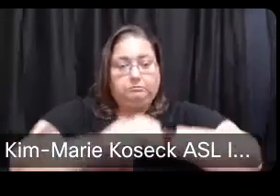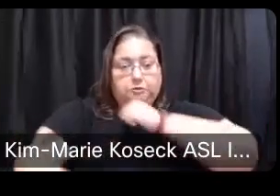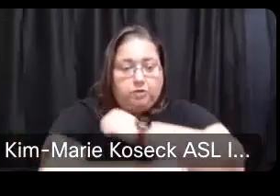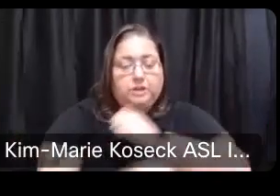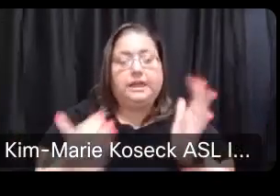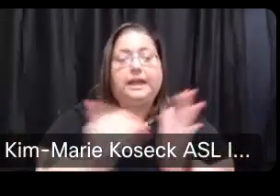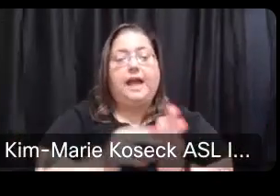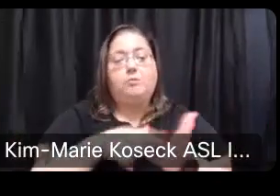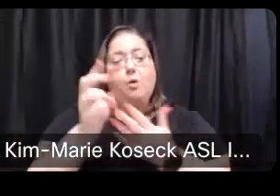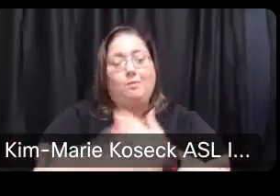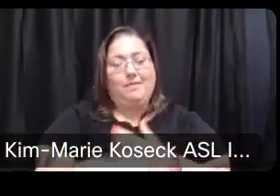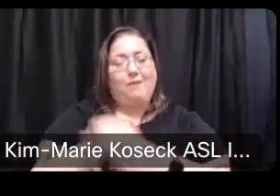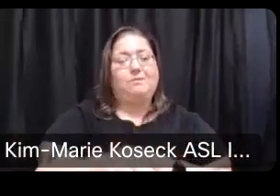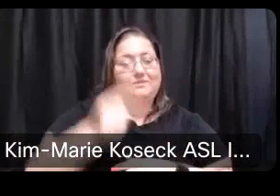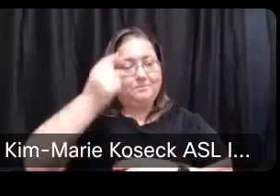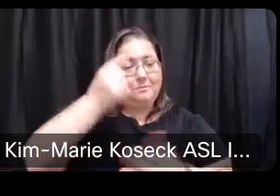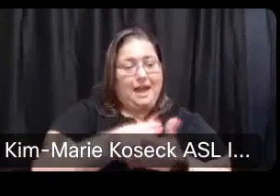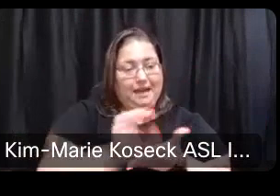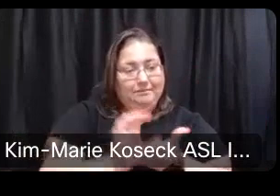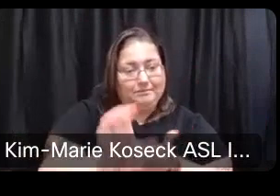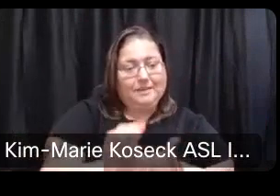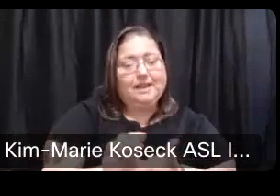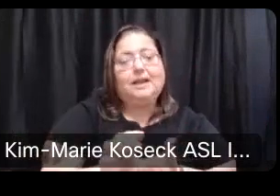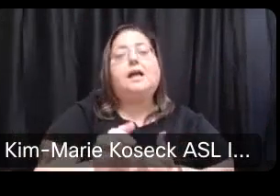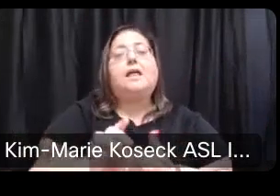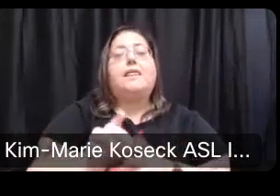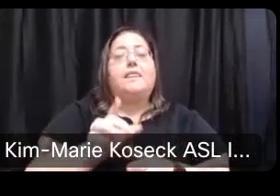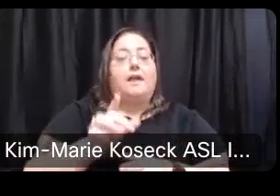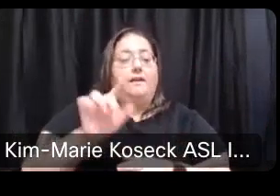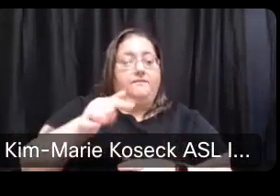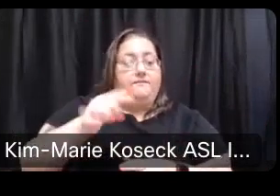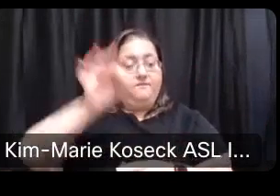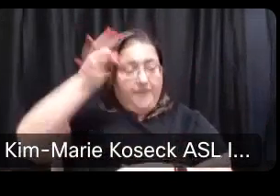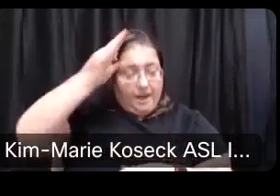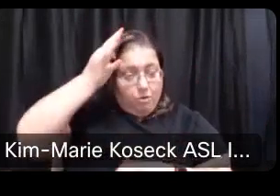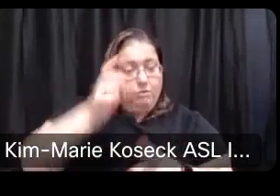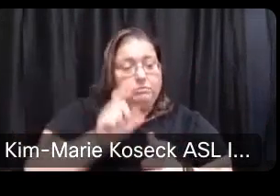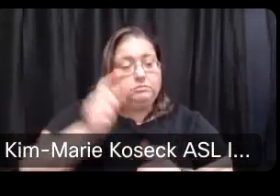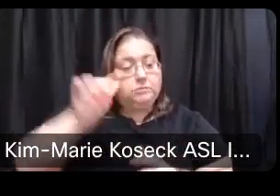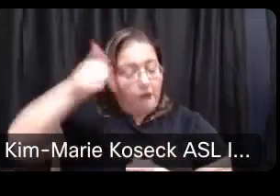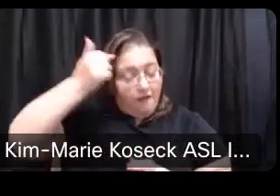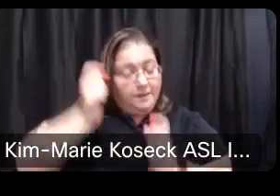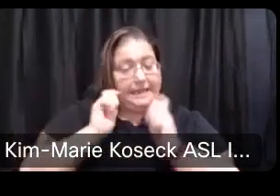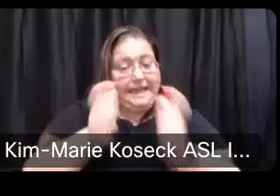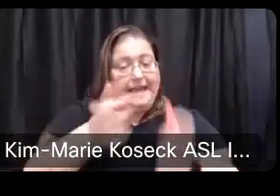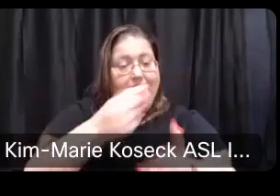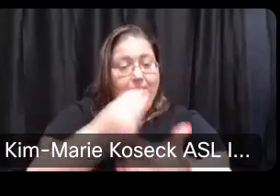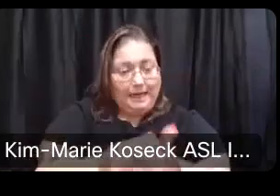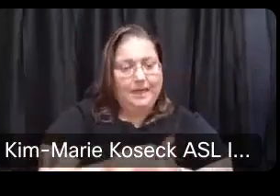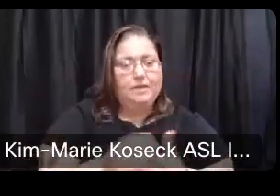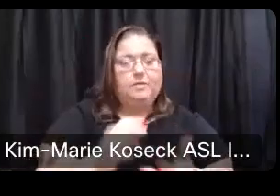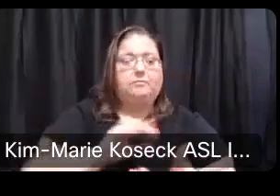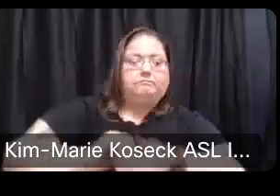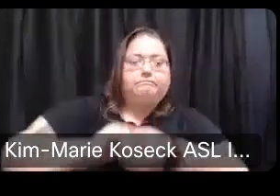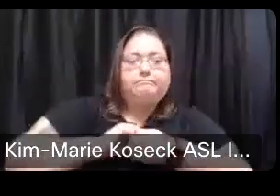the federal government, but DOS administered the funds that were provided, and we developed a strong partnership with EPA